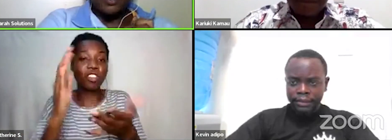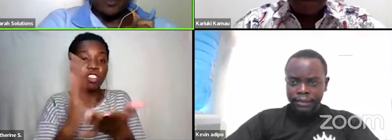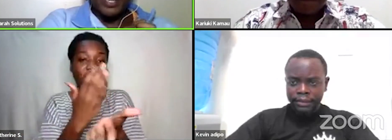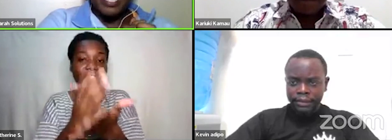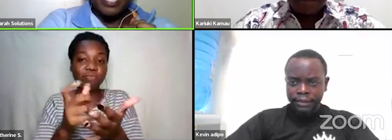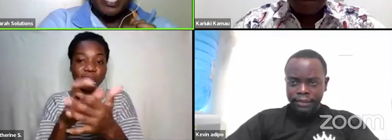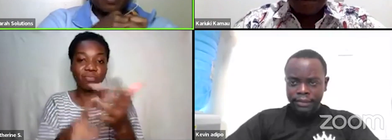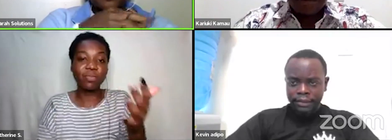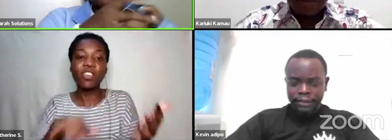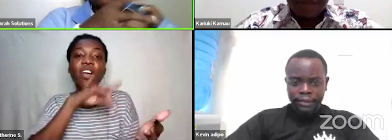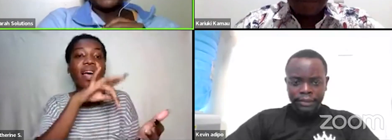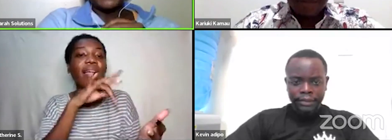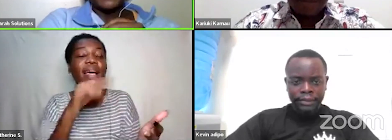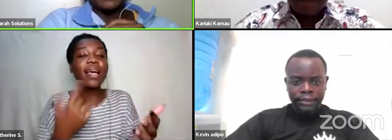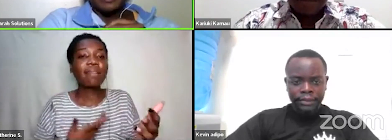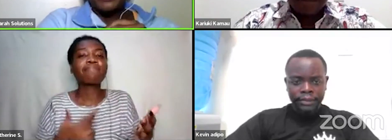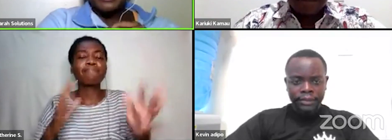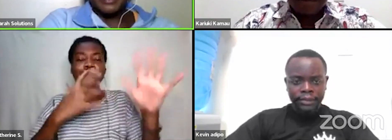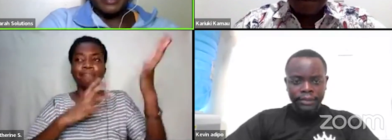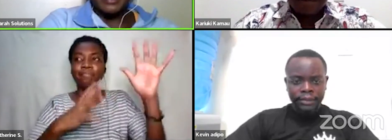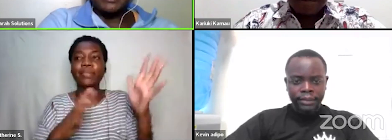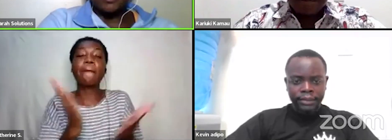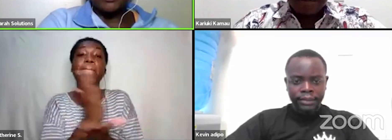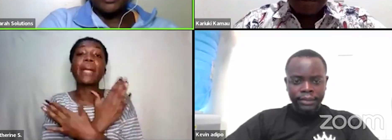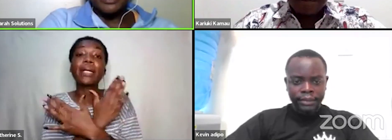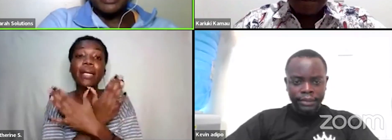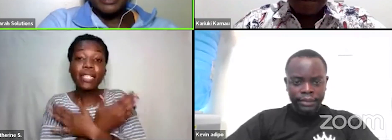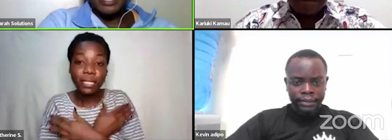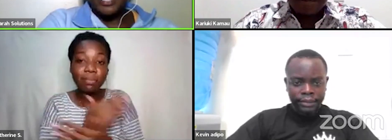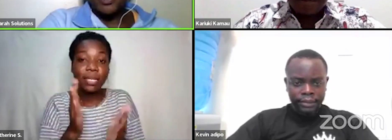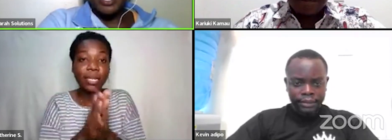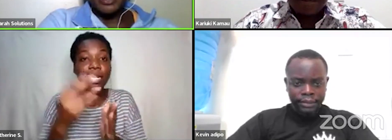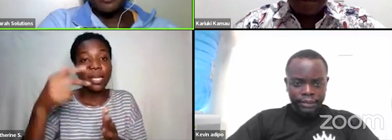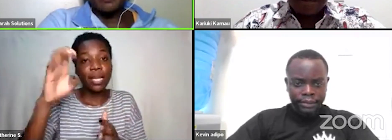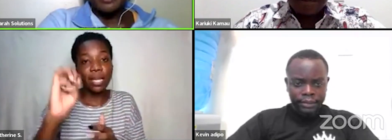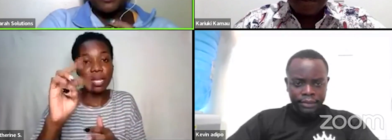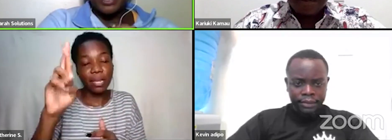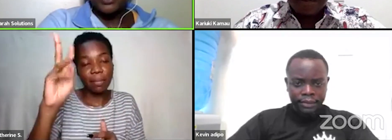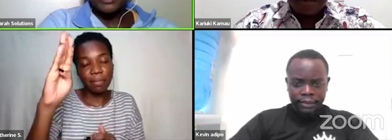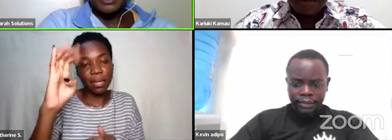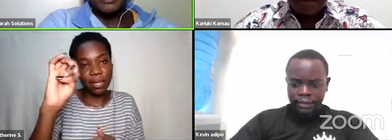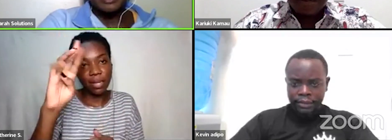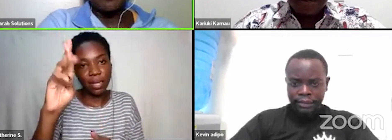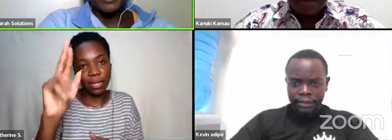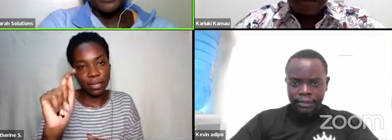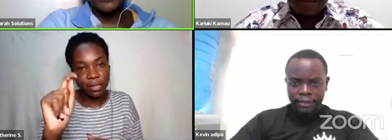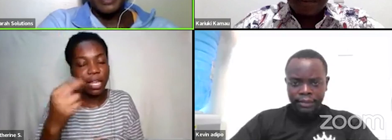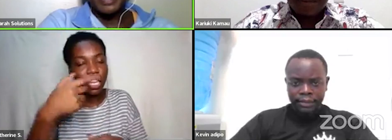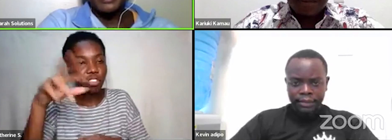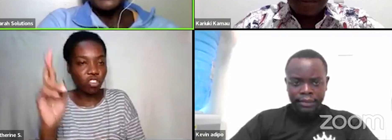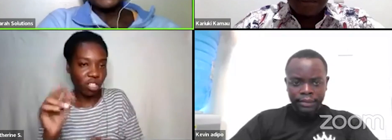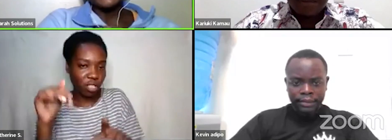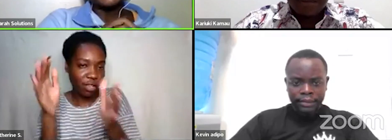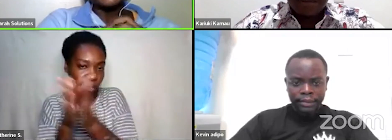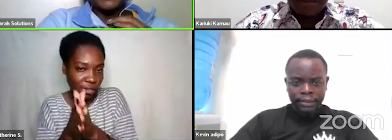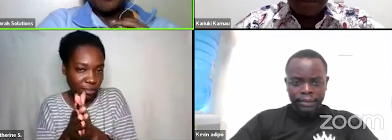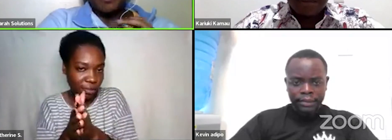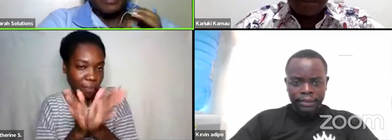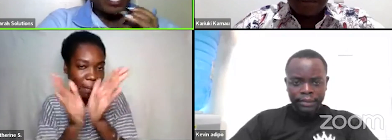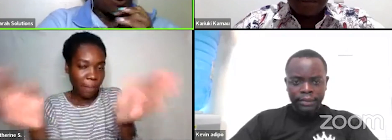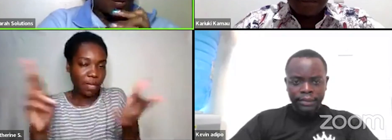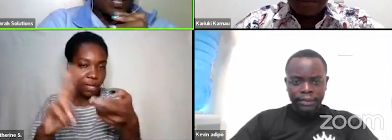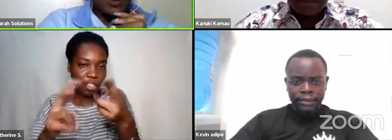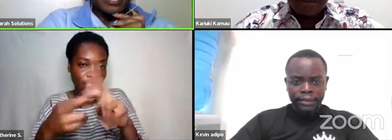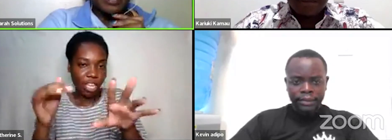We appreciate your partnership. Herbert Zake is a consultant in HR and public relations in Kampala, Uganda. And he